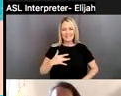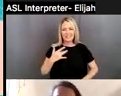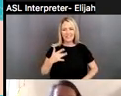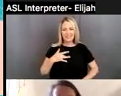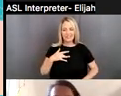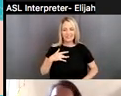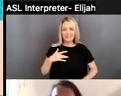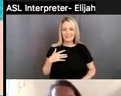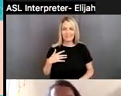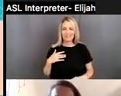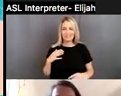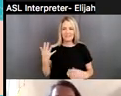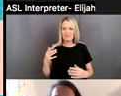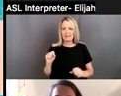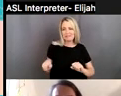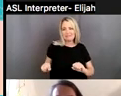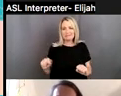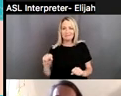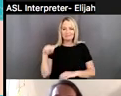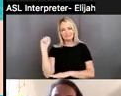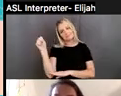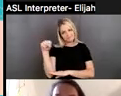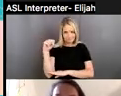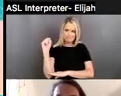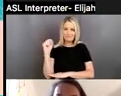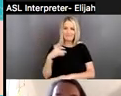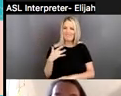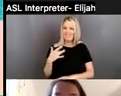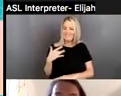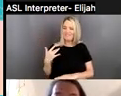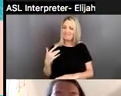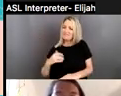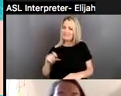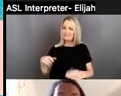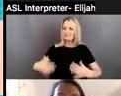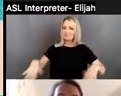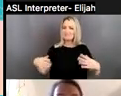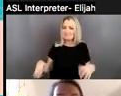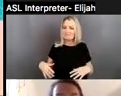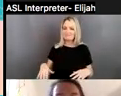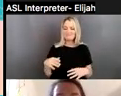Maybe roll or shake or wiggle anything out that feels right.